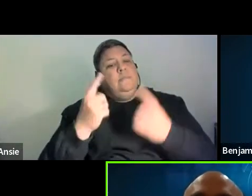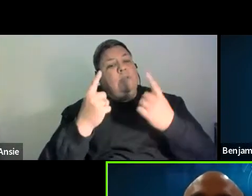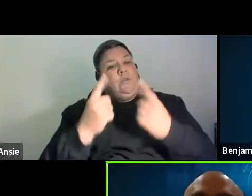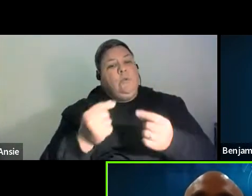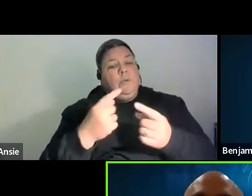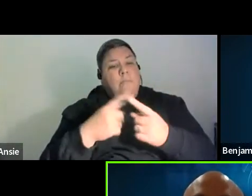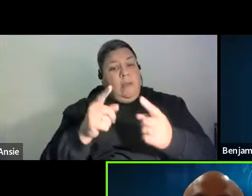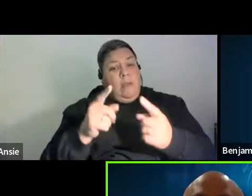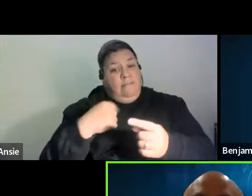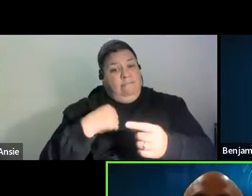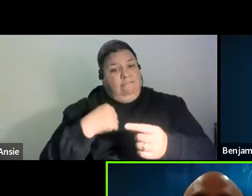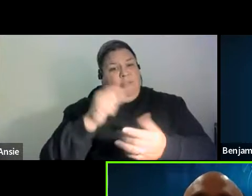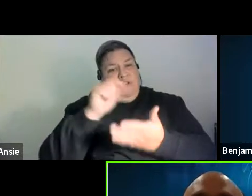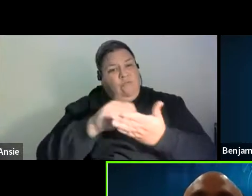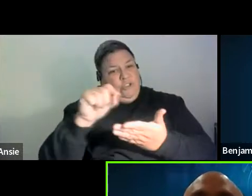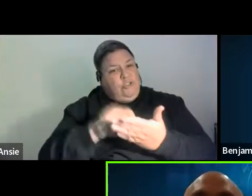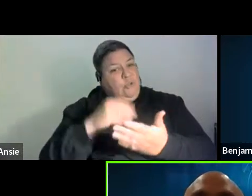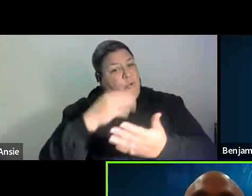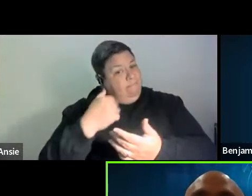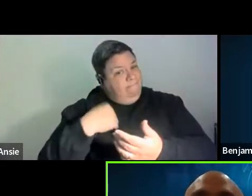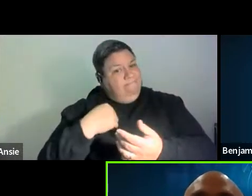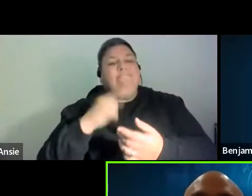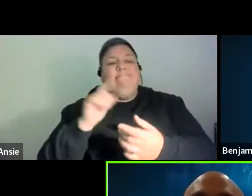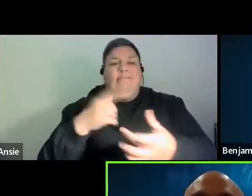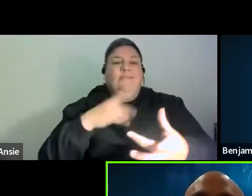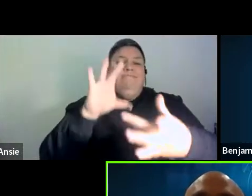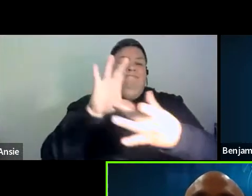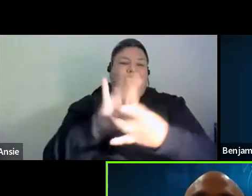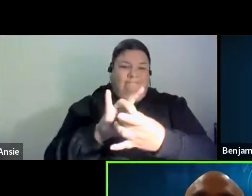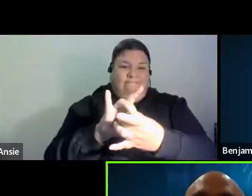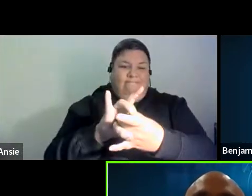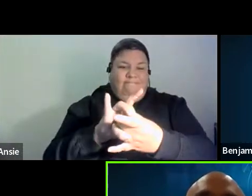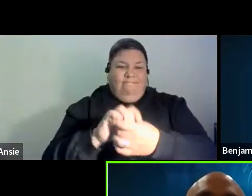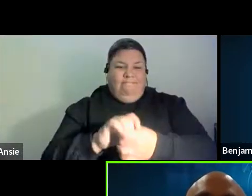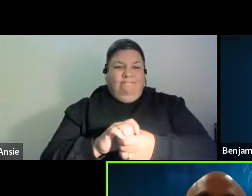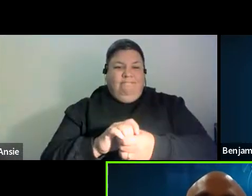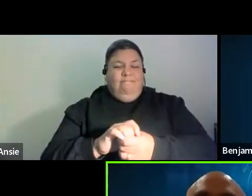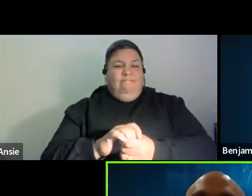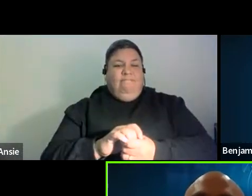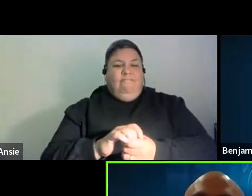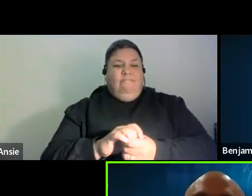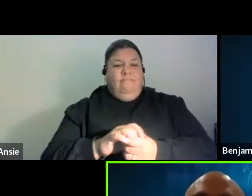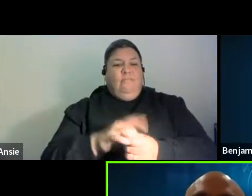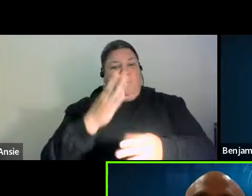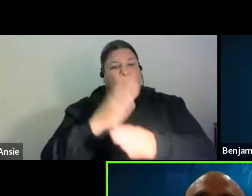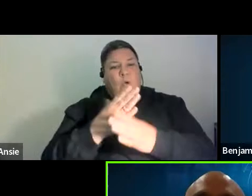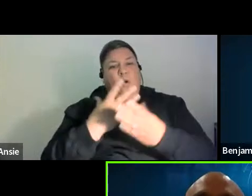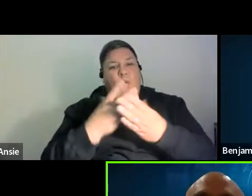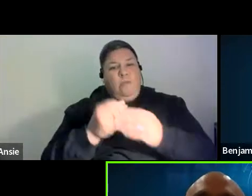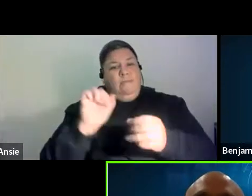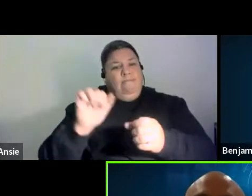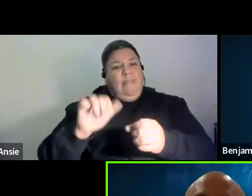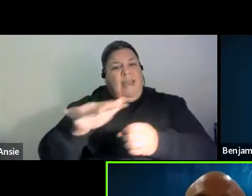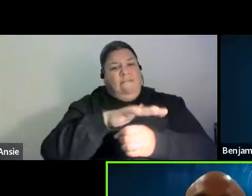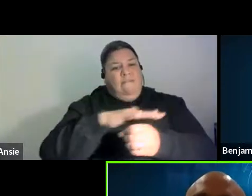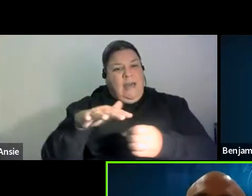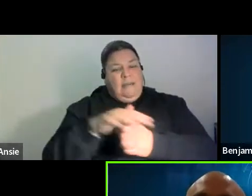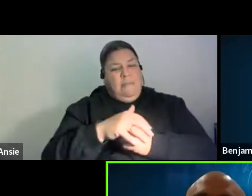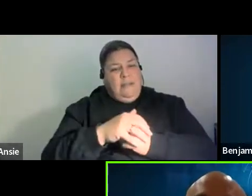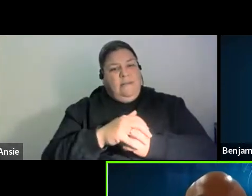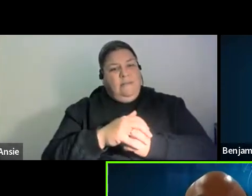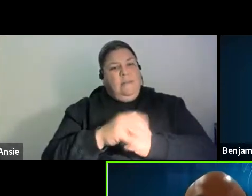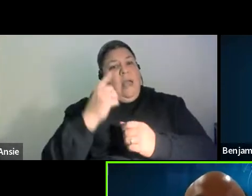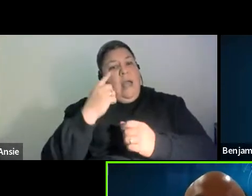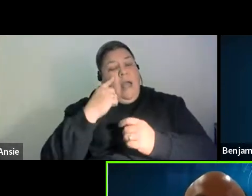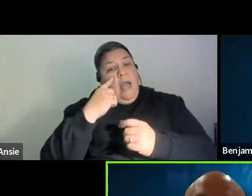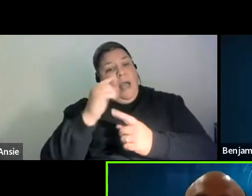registered representative themselves, but they can work with accordance to the practitioner in the same environment. So advisable, they